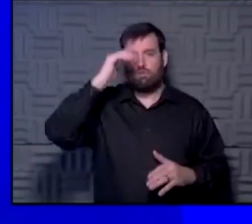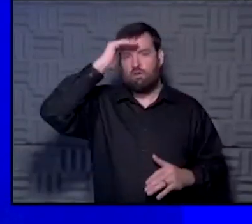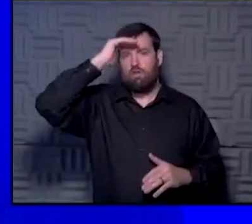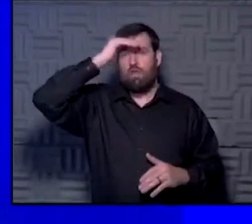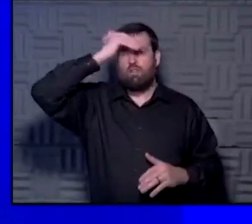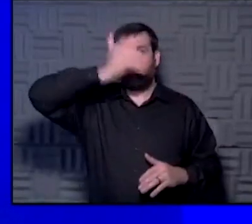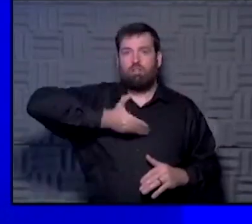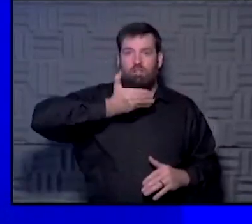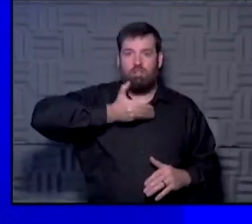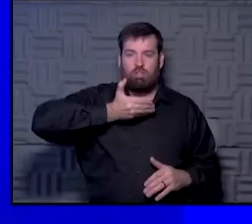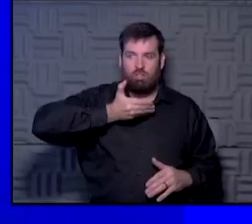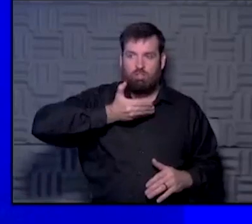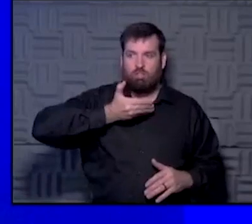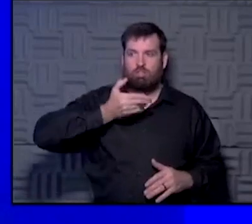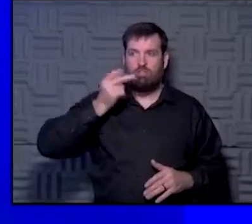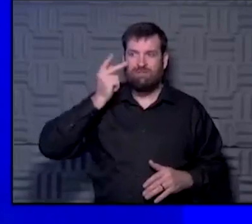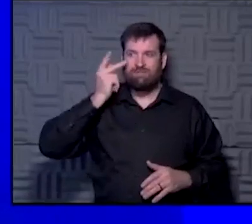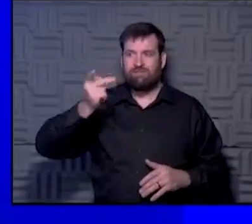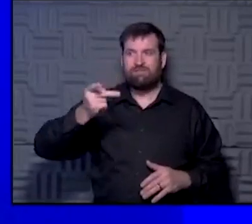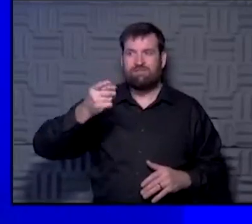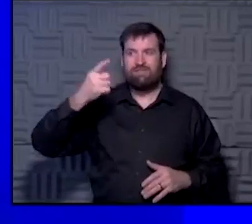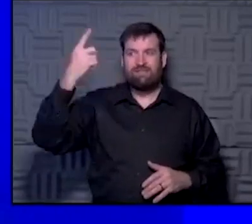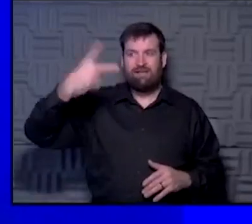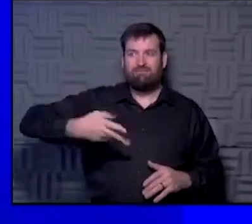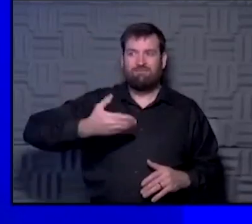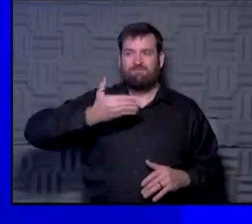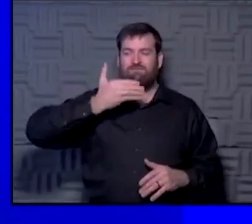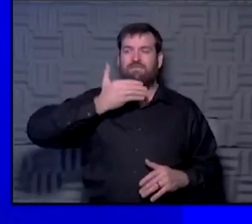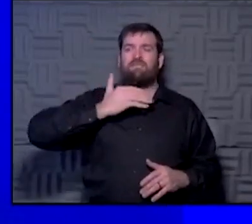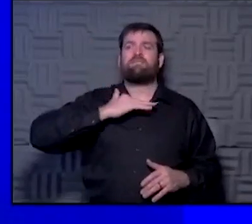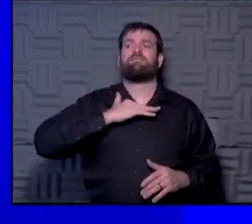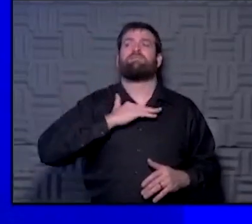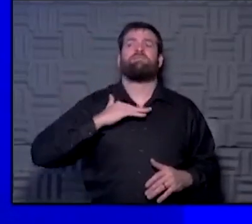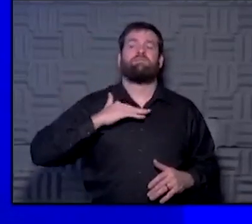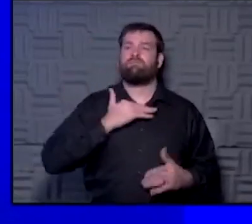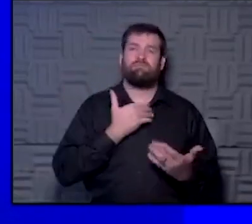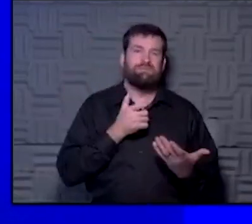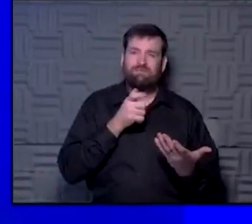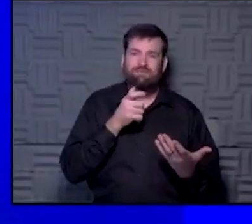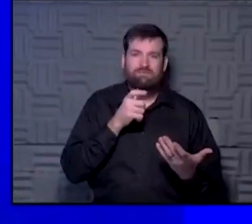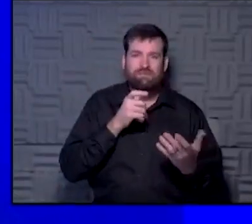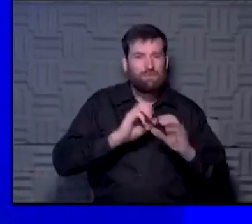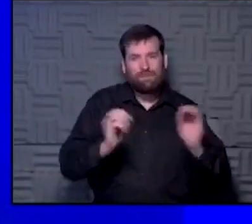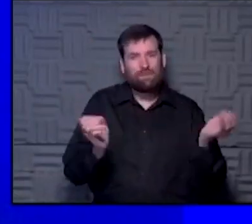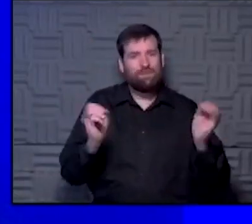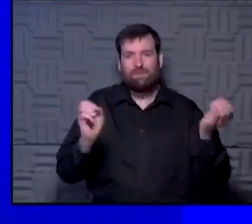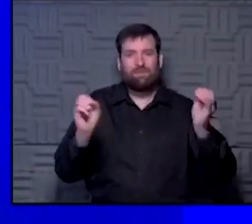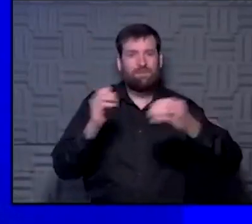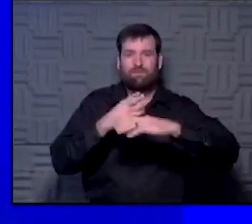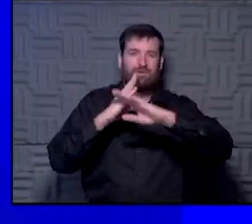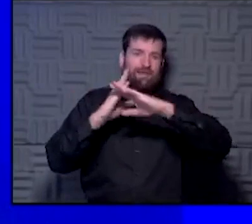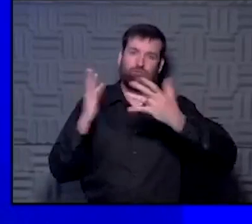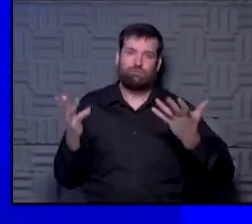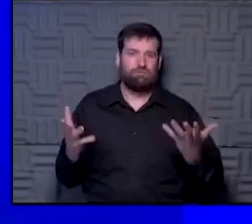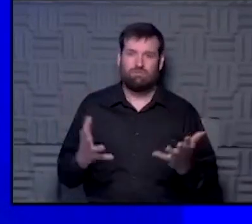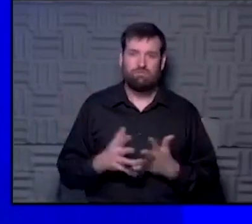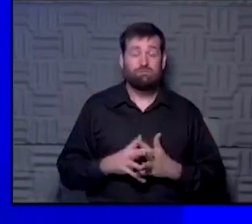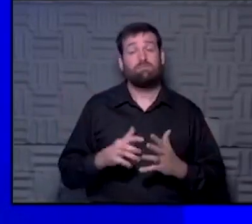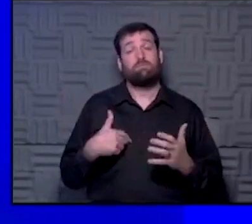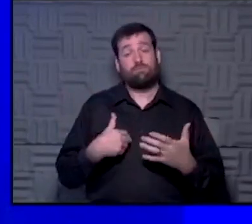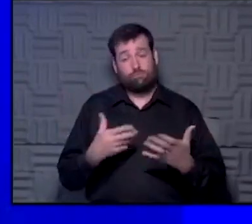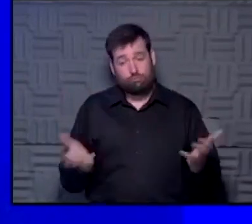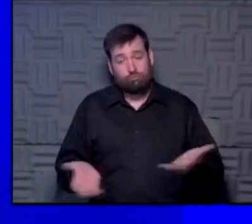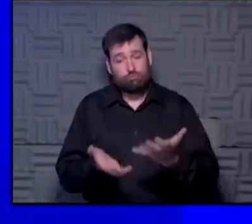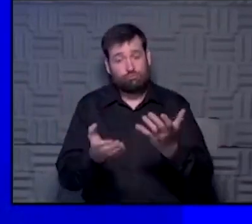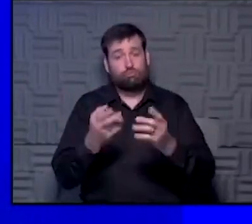walking the other day, I did see like a half face shield that was coming up from the neck. That is absolutely not going to provide any barrier protection whatsoever. I would encourage